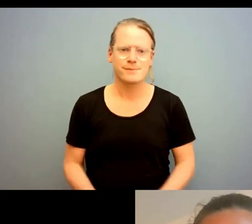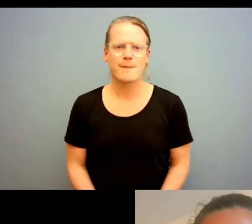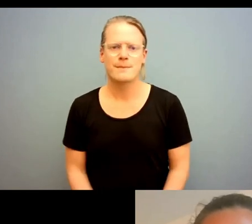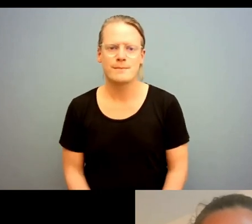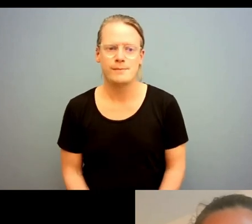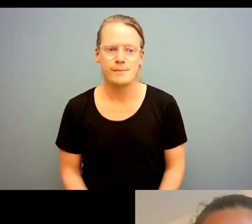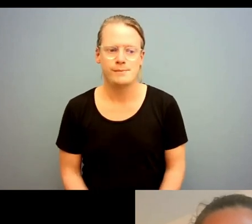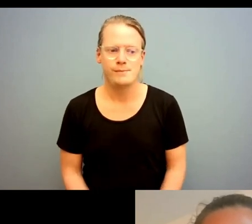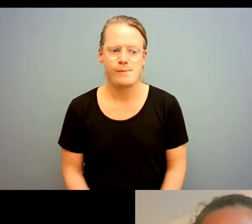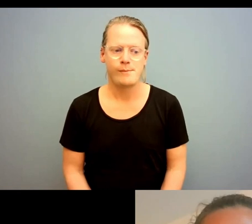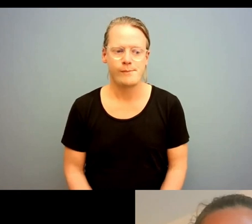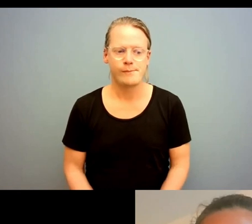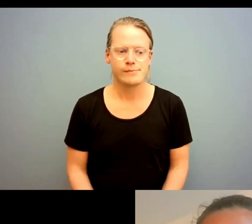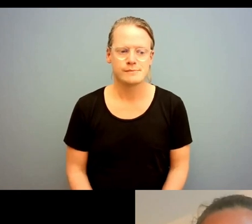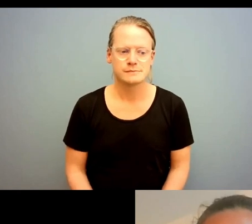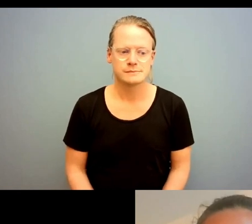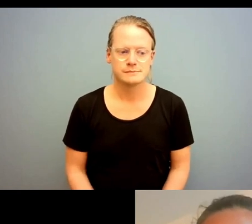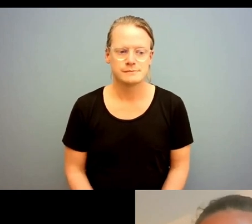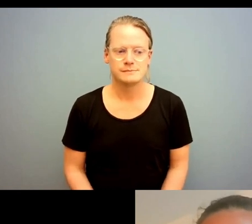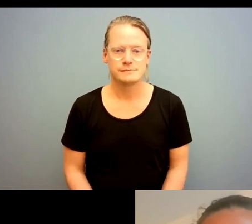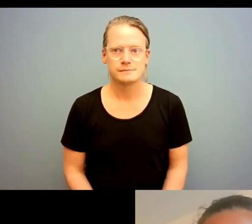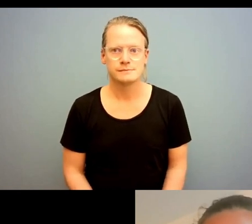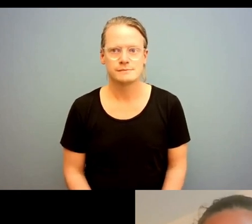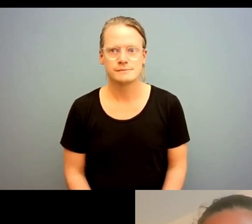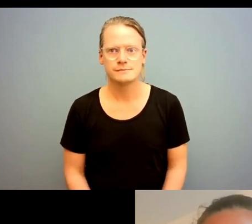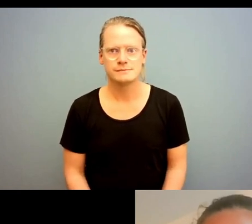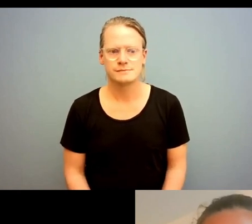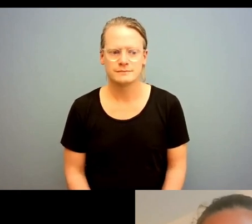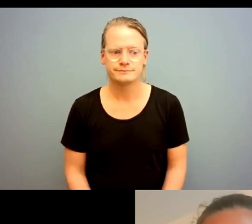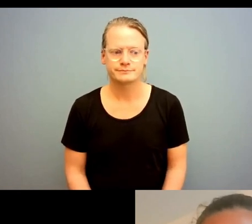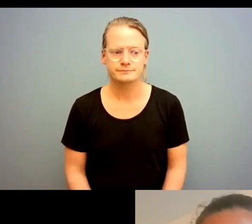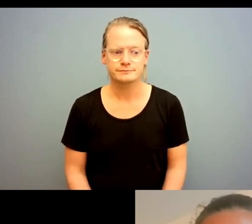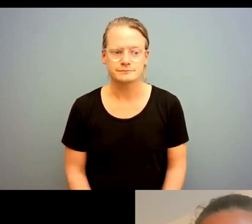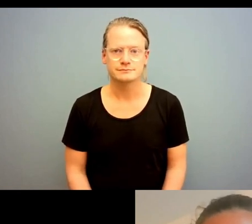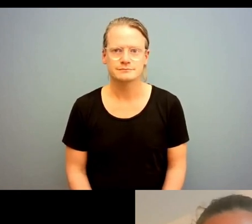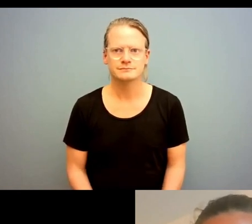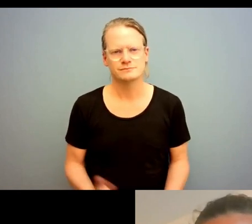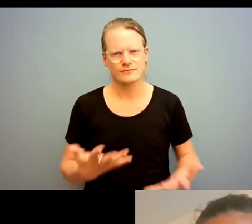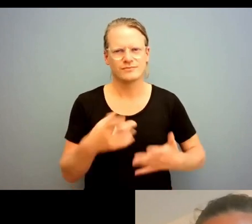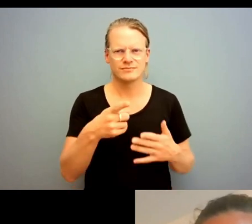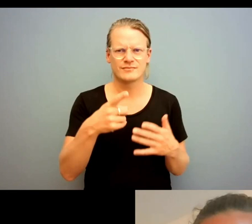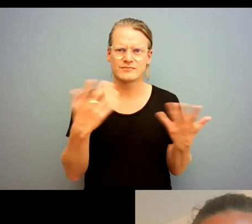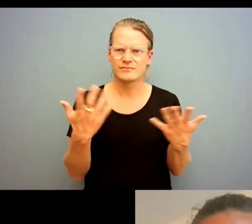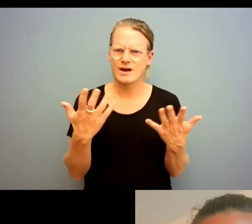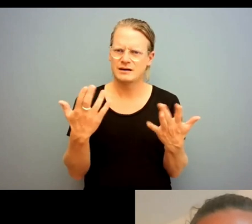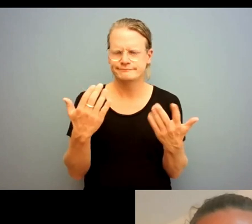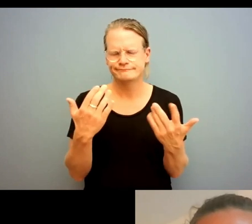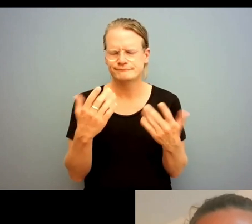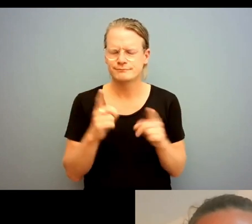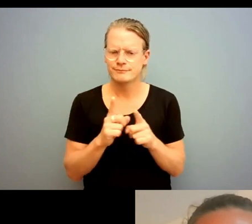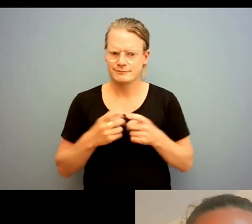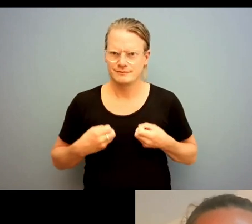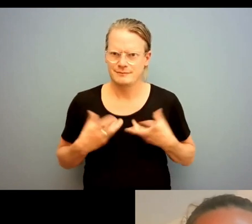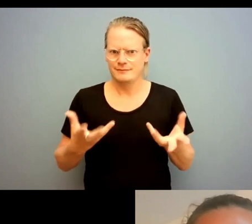about the difficulties to talk about this in many situations,